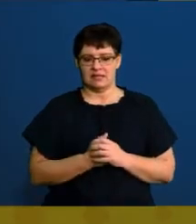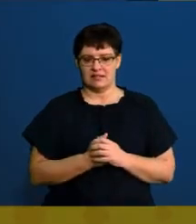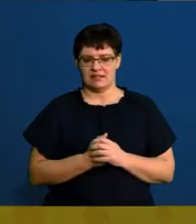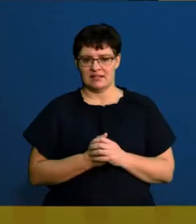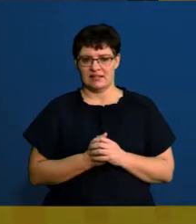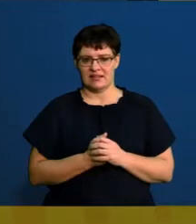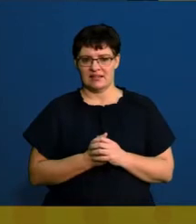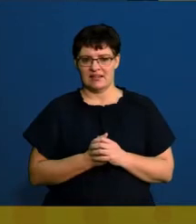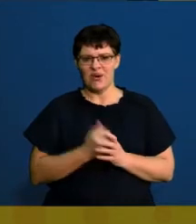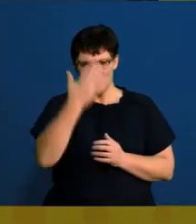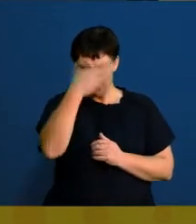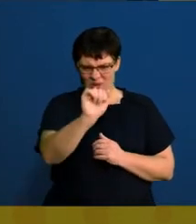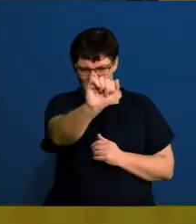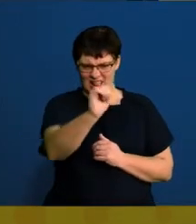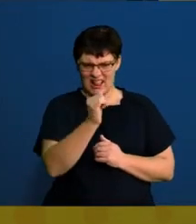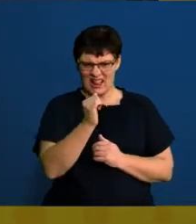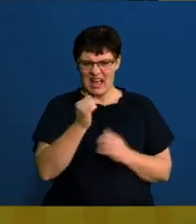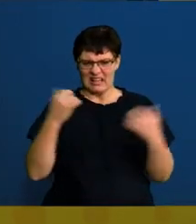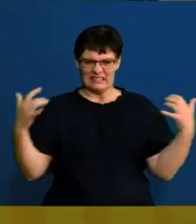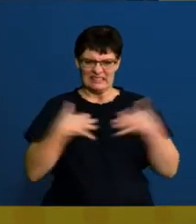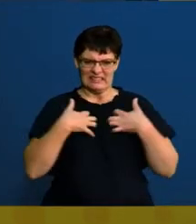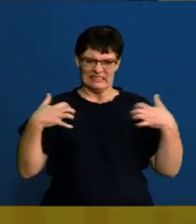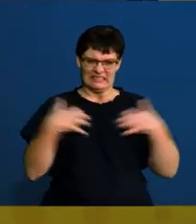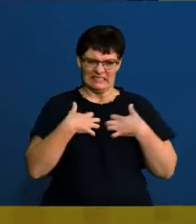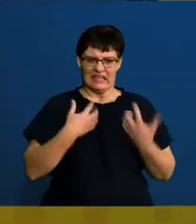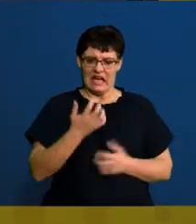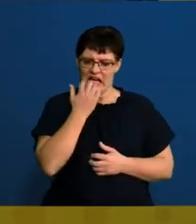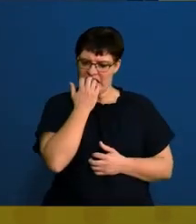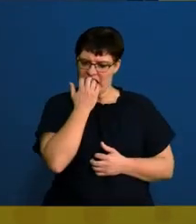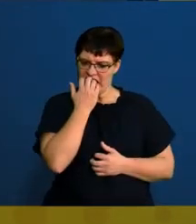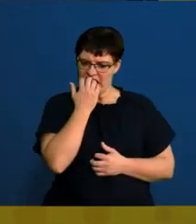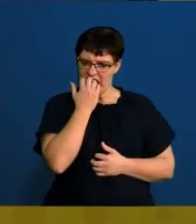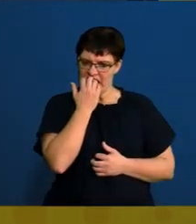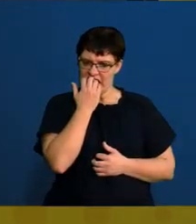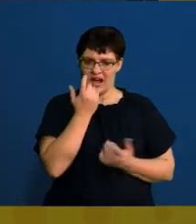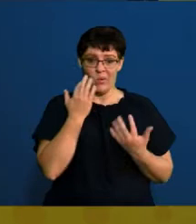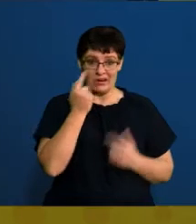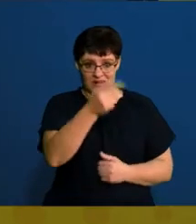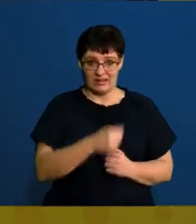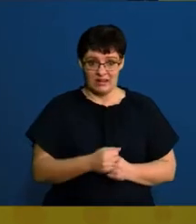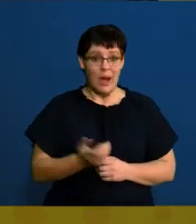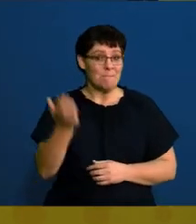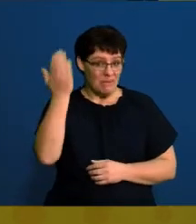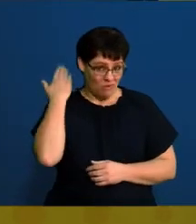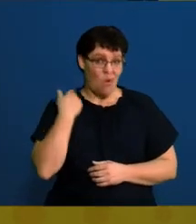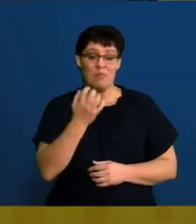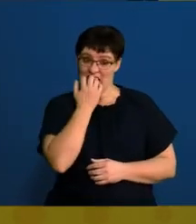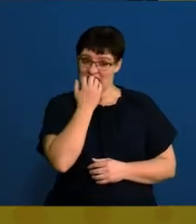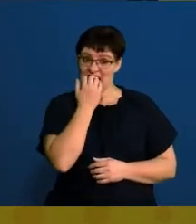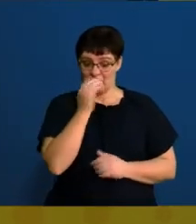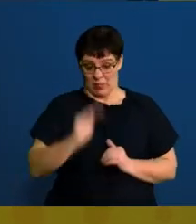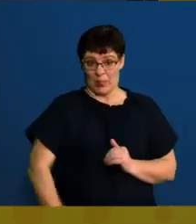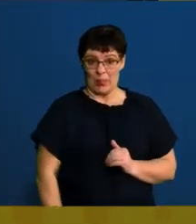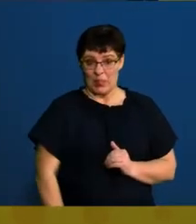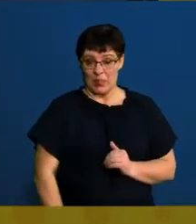How many of you bite your nails? And when do you bite your nails? Well, I must tell you, I used to do that a lot when I was little, and